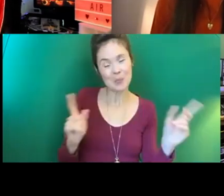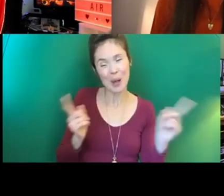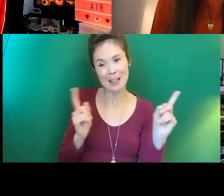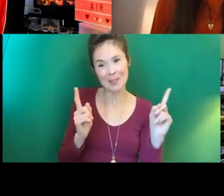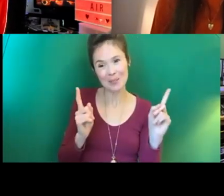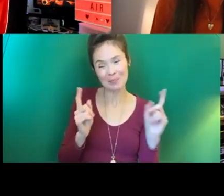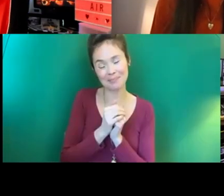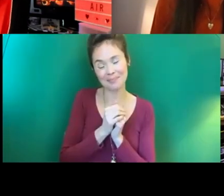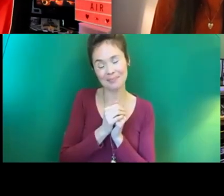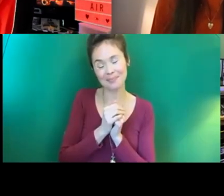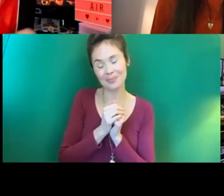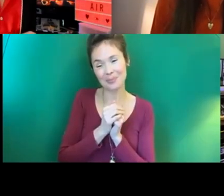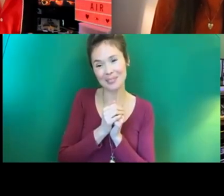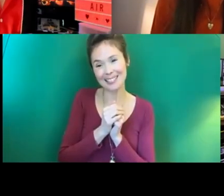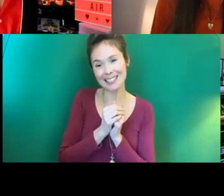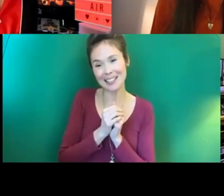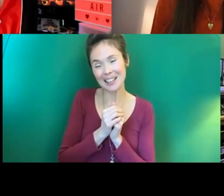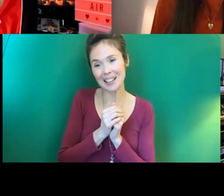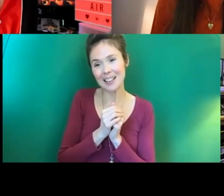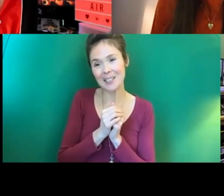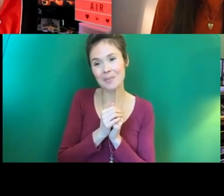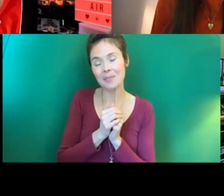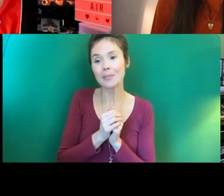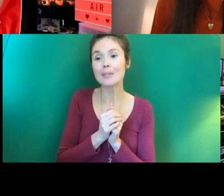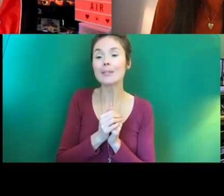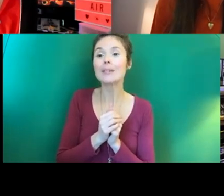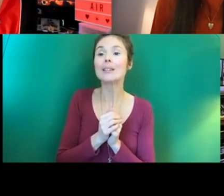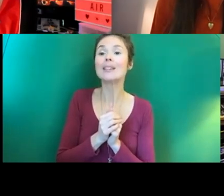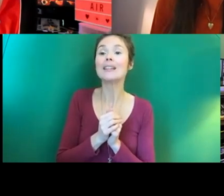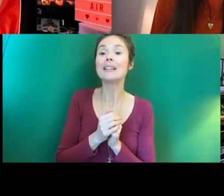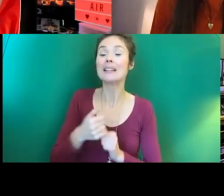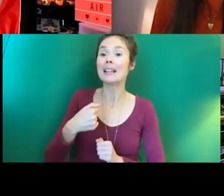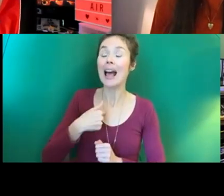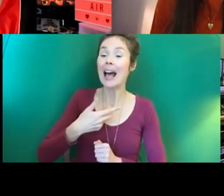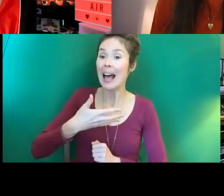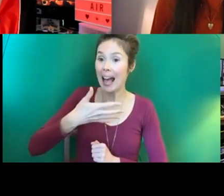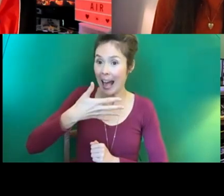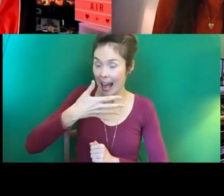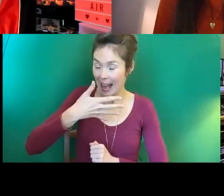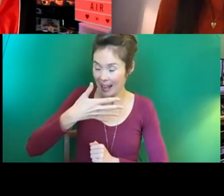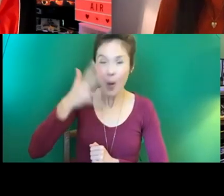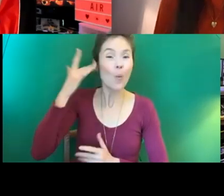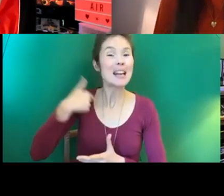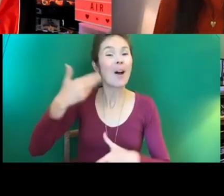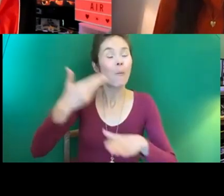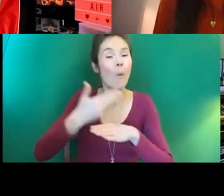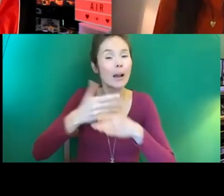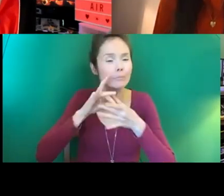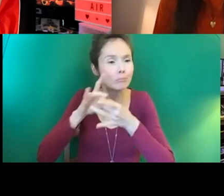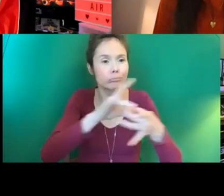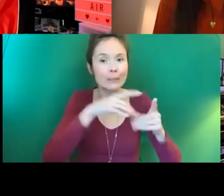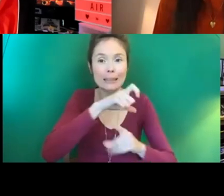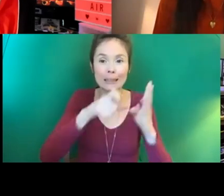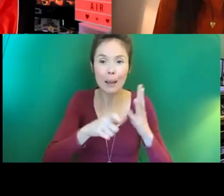I think I would want to say that I've needed to have larger ears than I have mouth and be able to listen